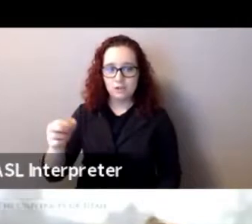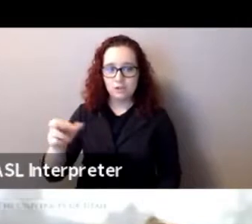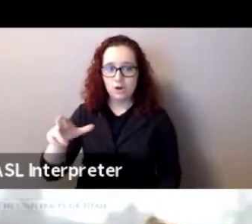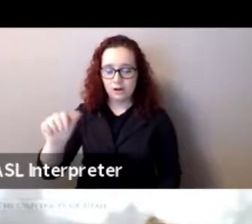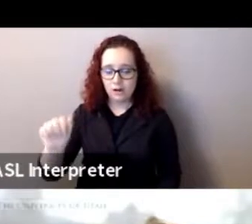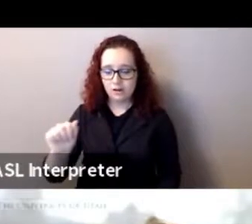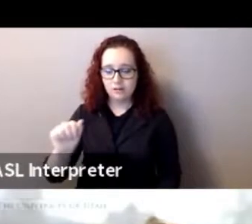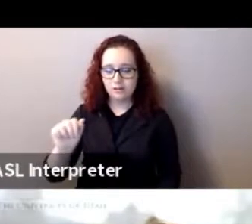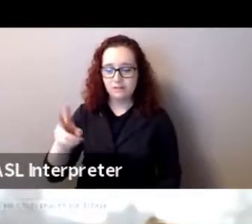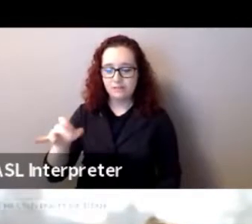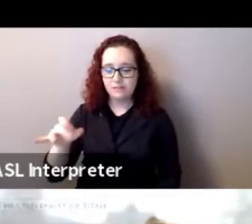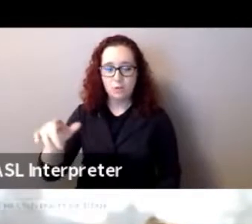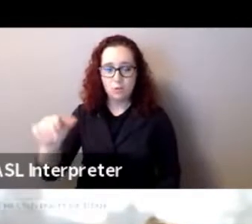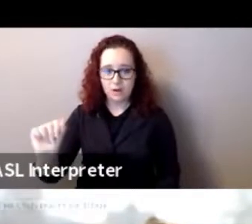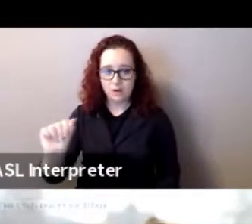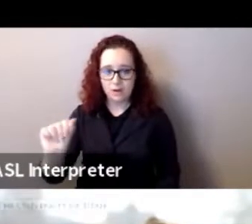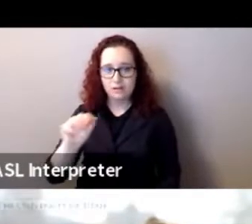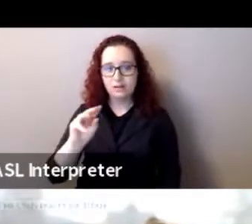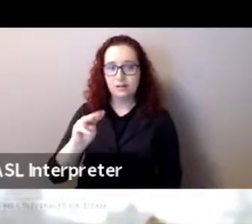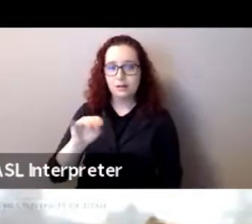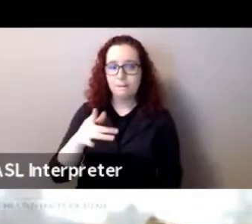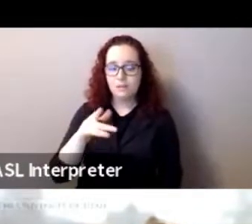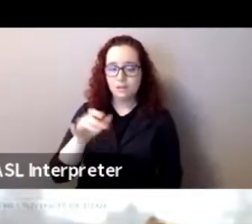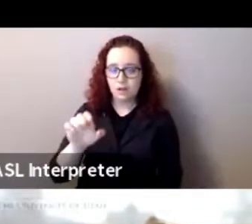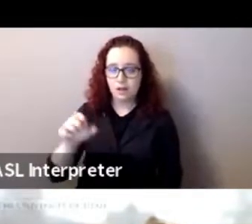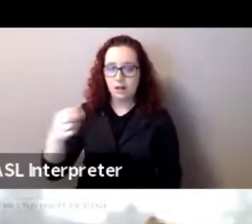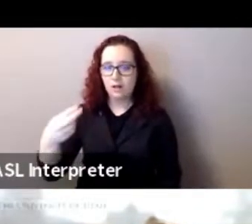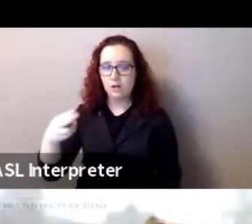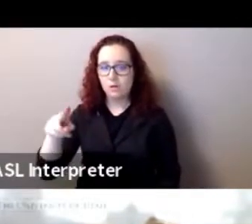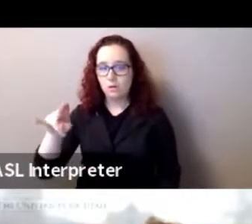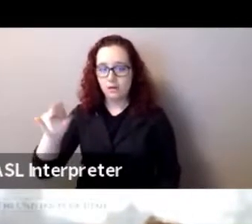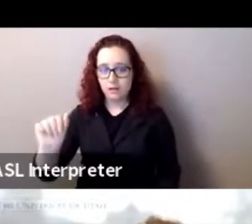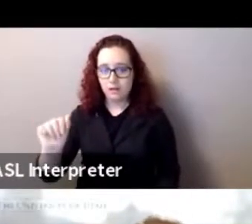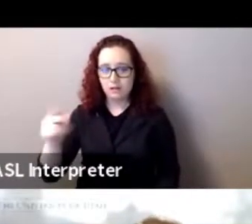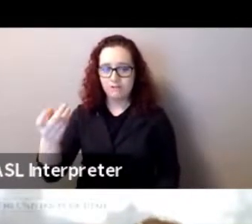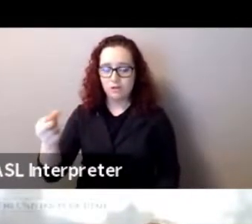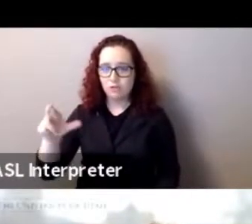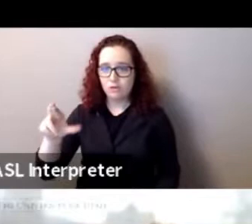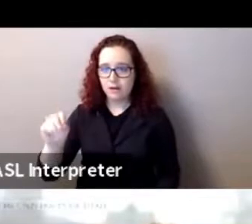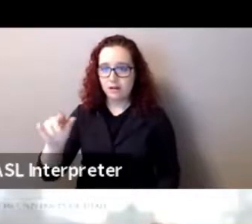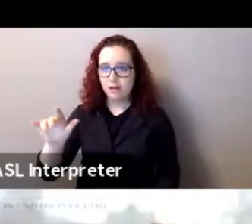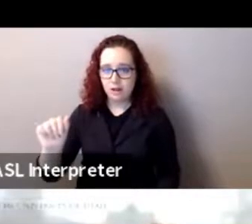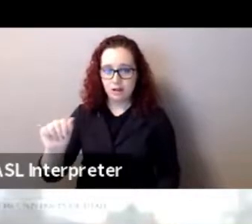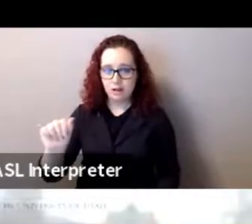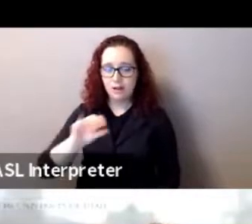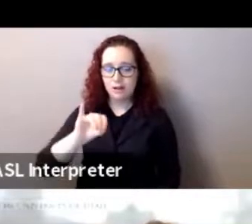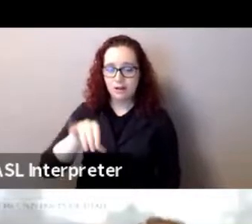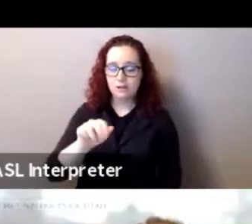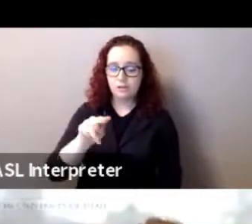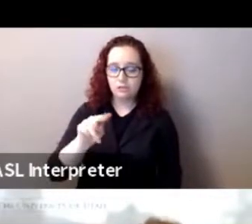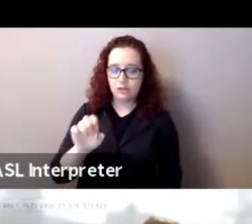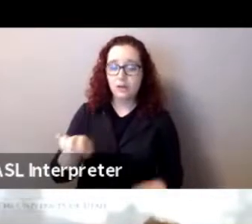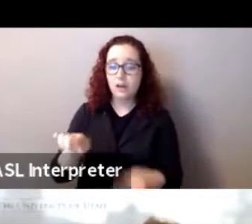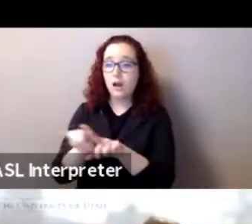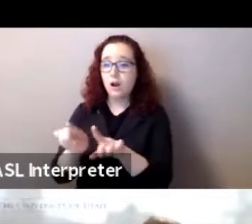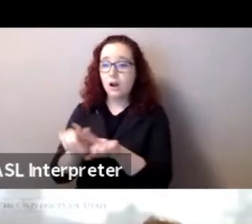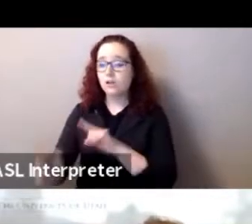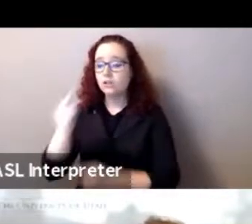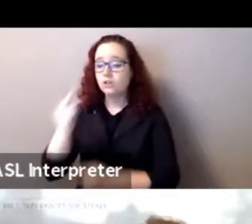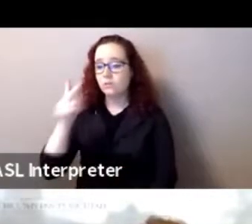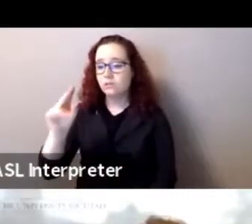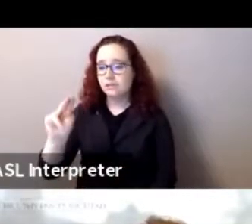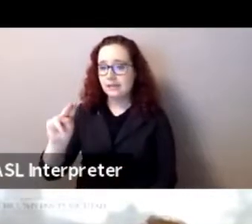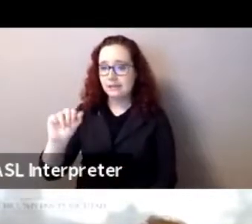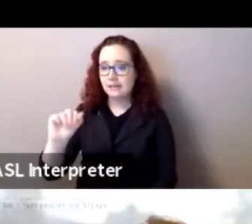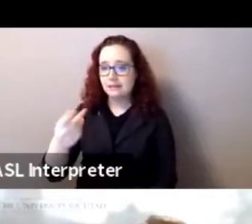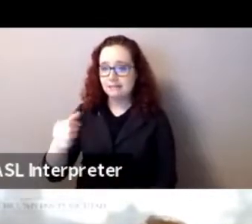Michelle Young, Huyad Thomas Janke, and Veronica Valdez, and Jane Lowe. Also on this slide, you see Nathan